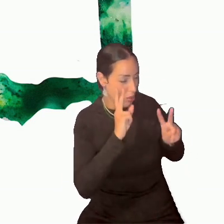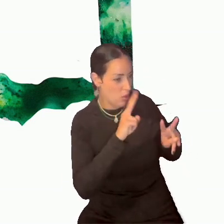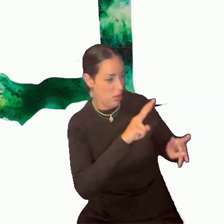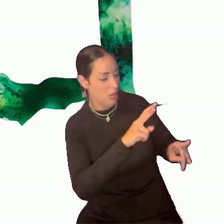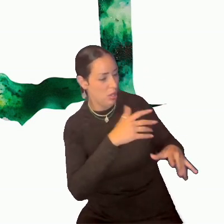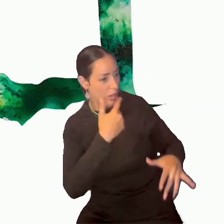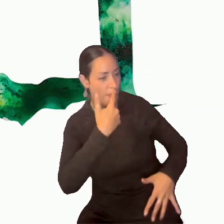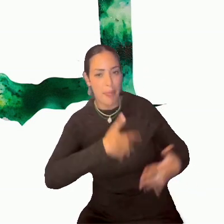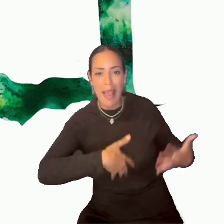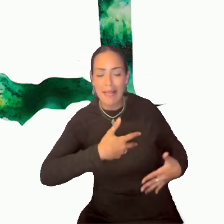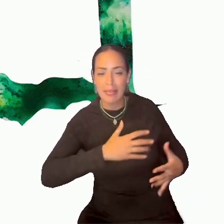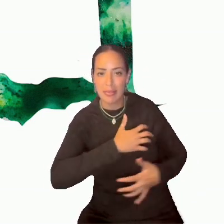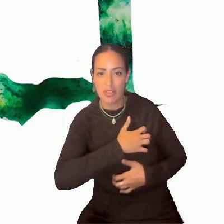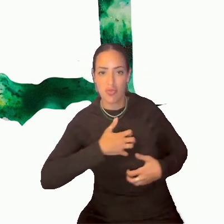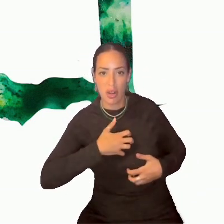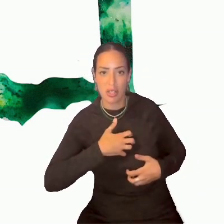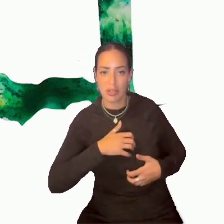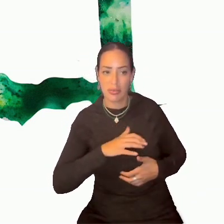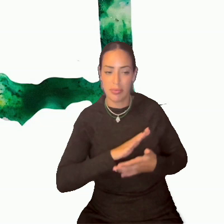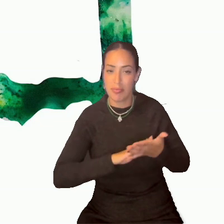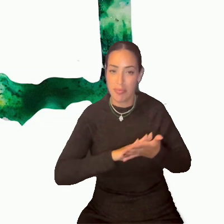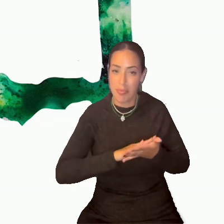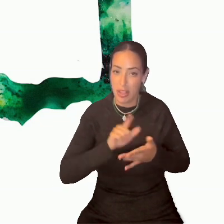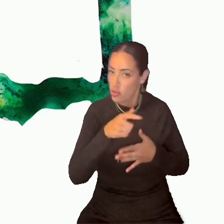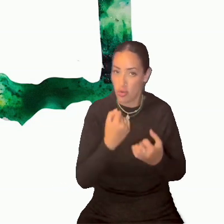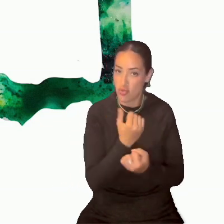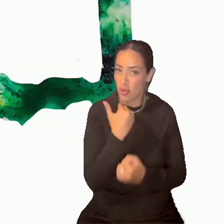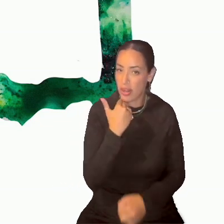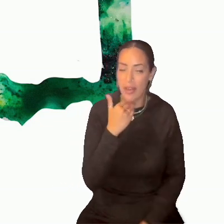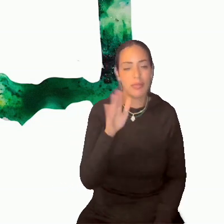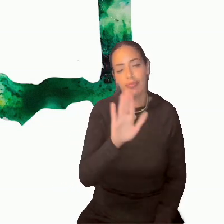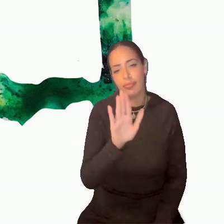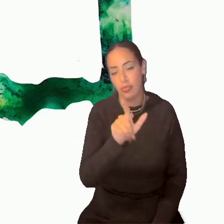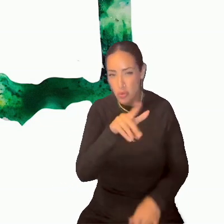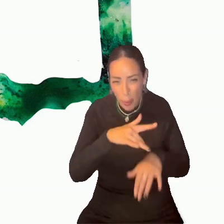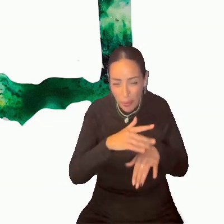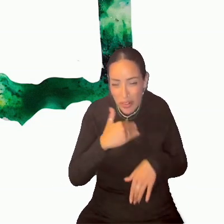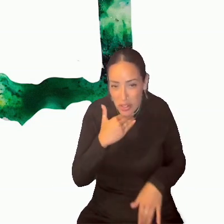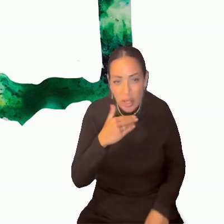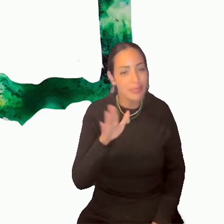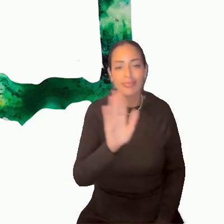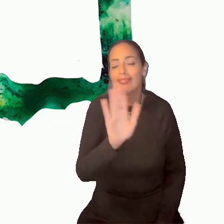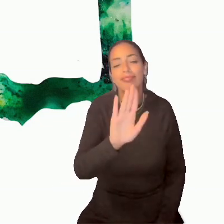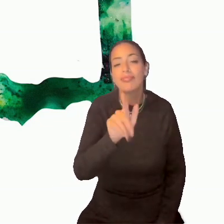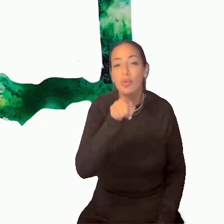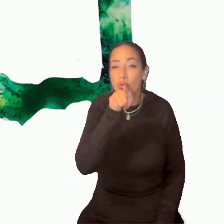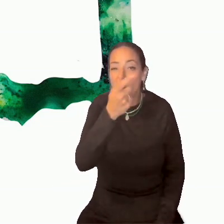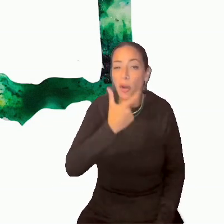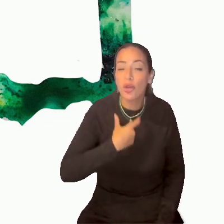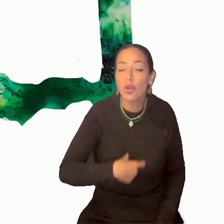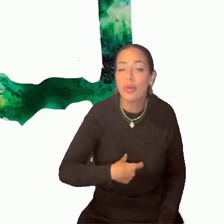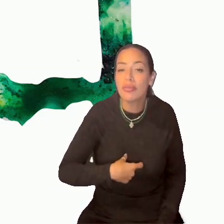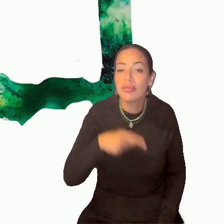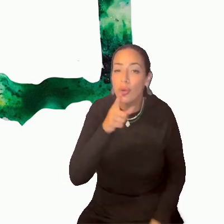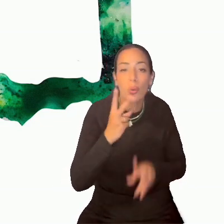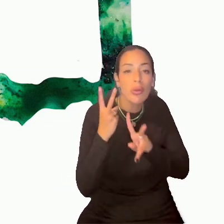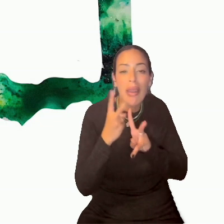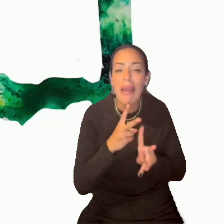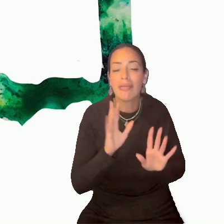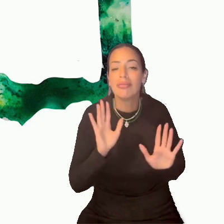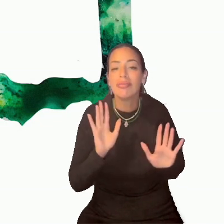distress. It doesn't mean that you're not robust enough for this work or not professional enough, but that you are human and that you